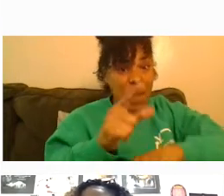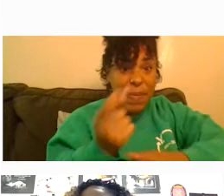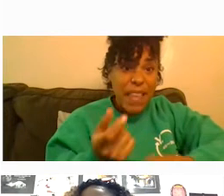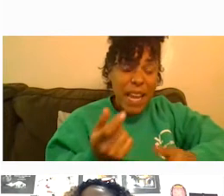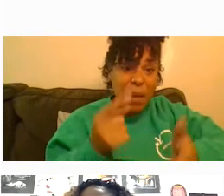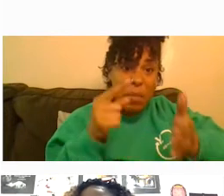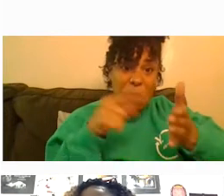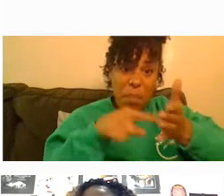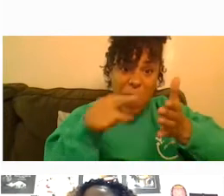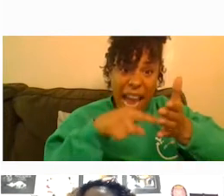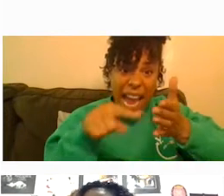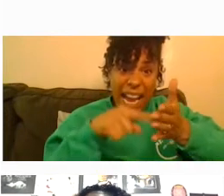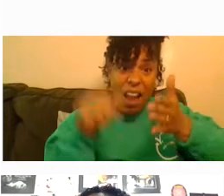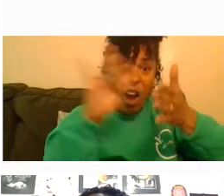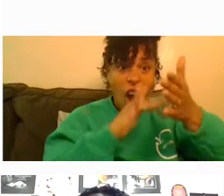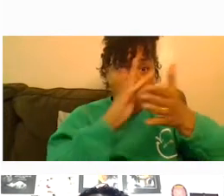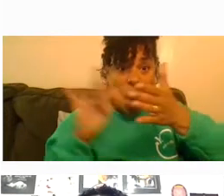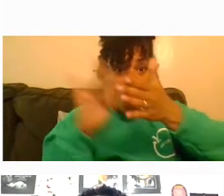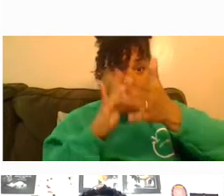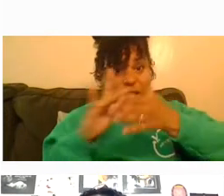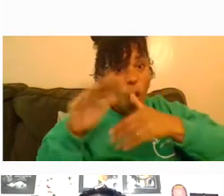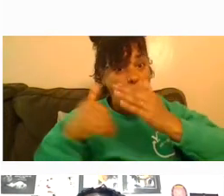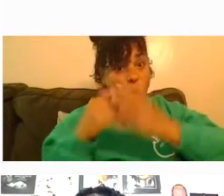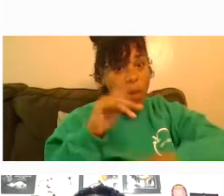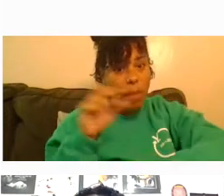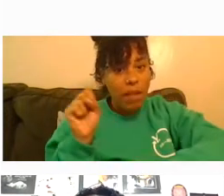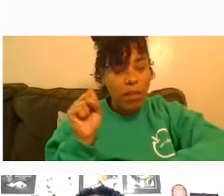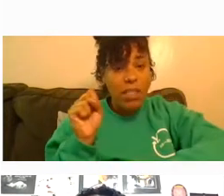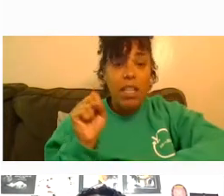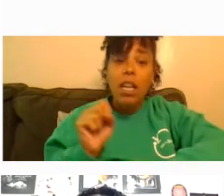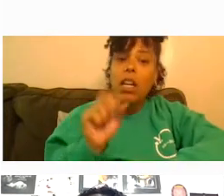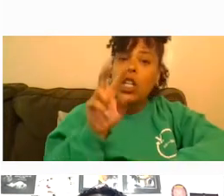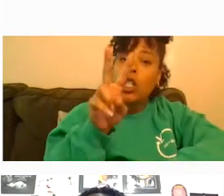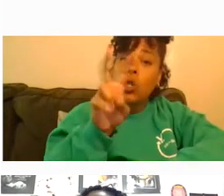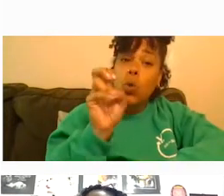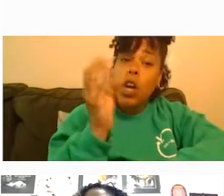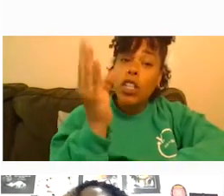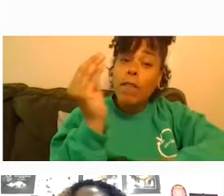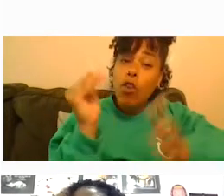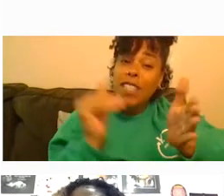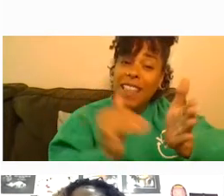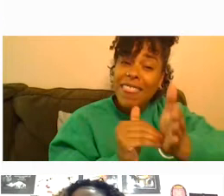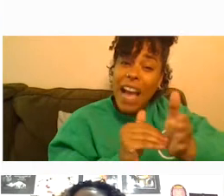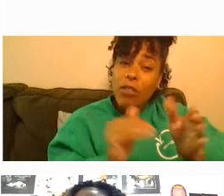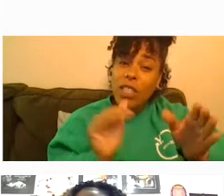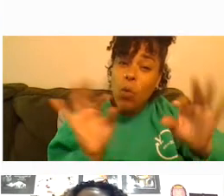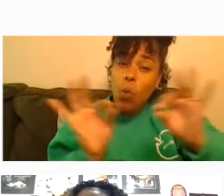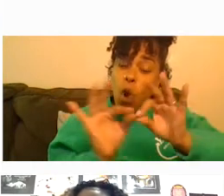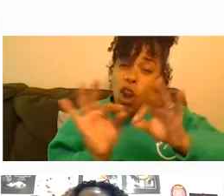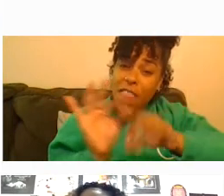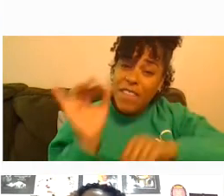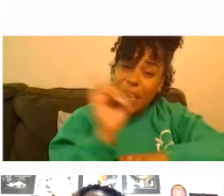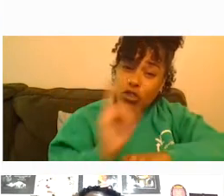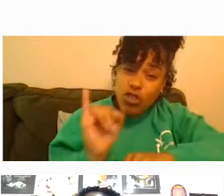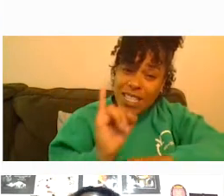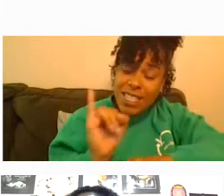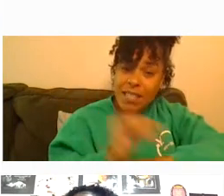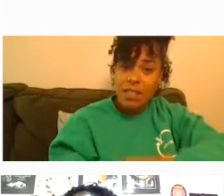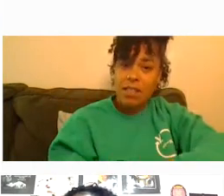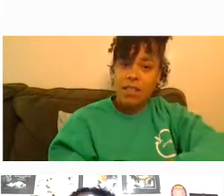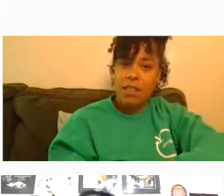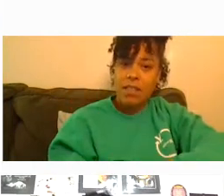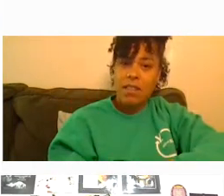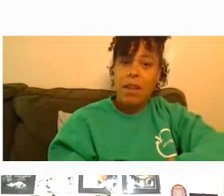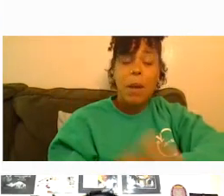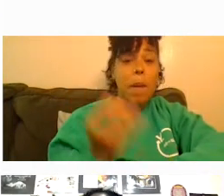done paid $214,000 in interest. But when we eliminate that debt, we put